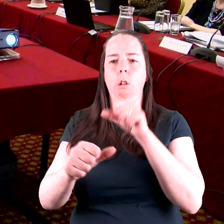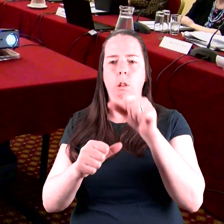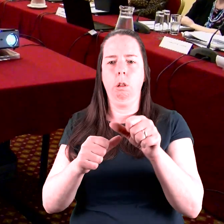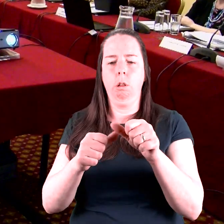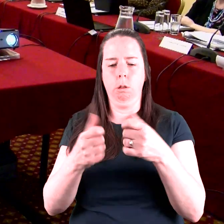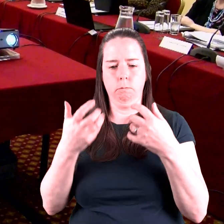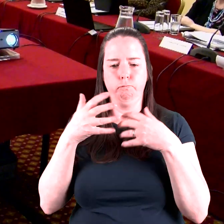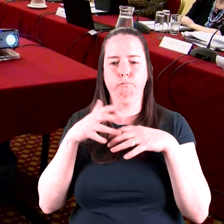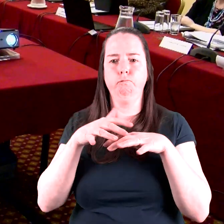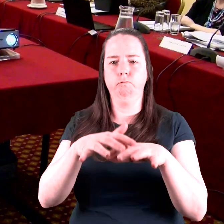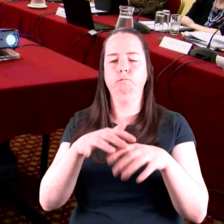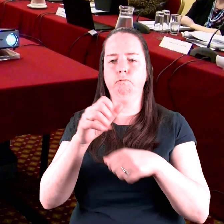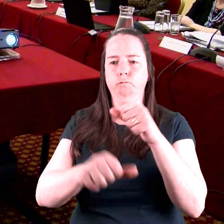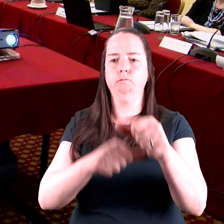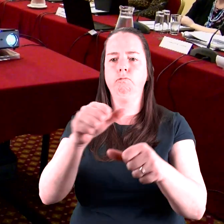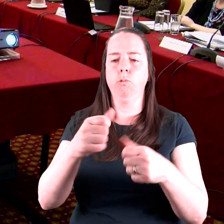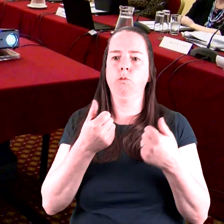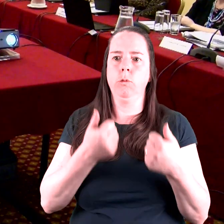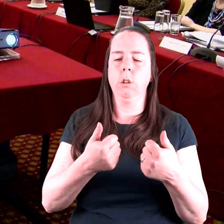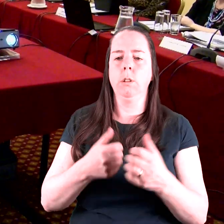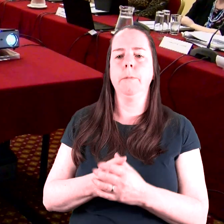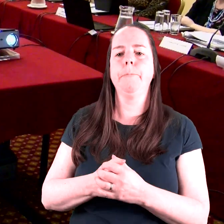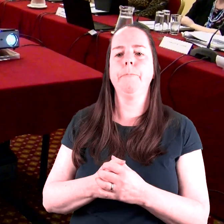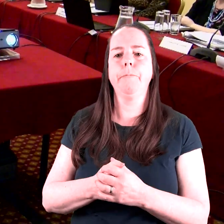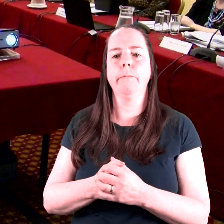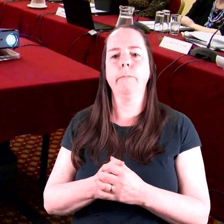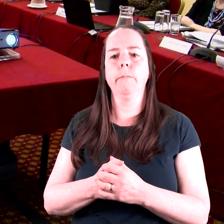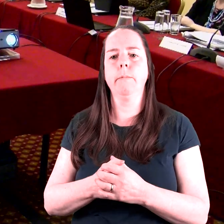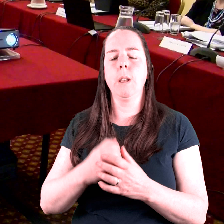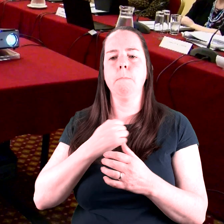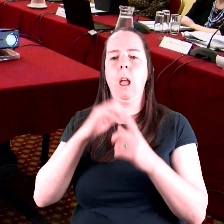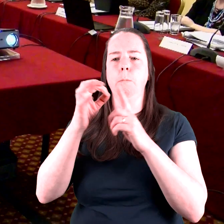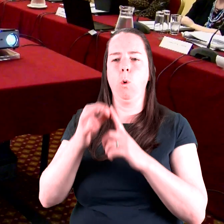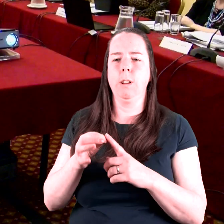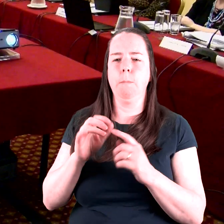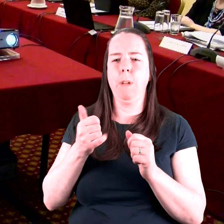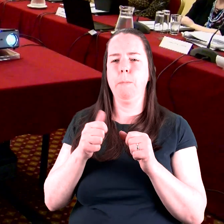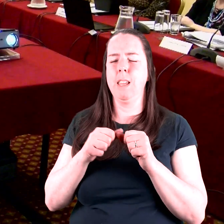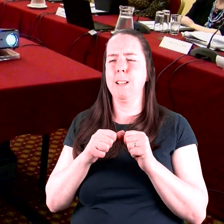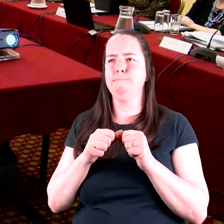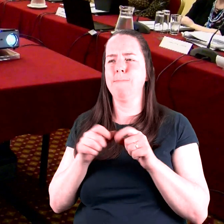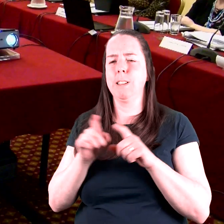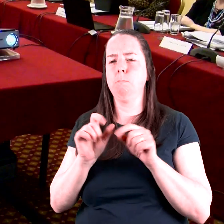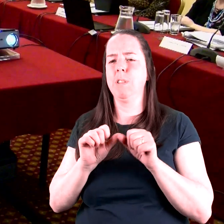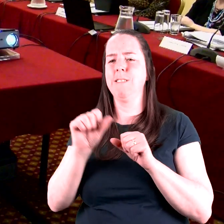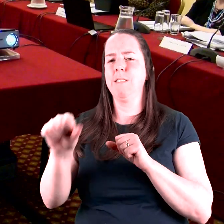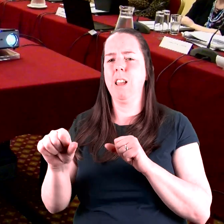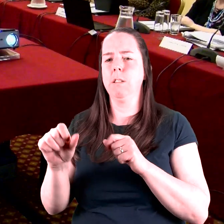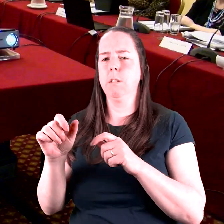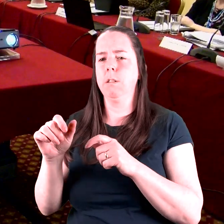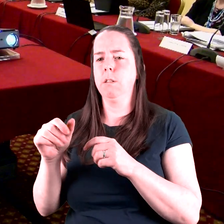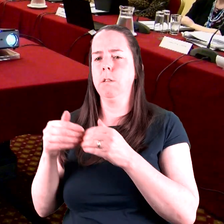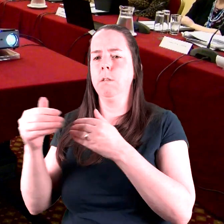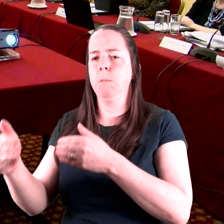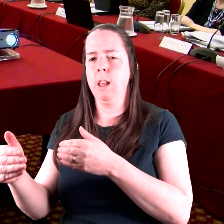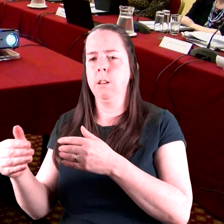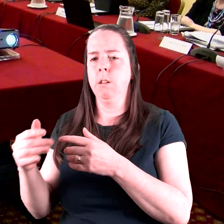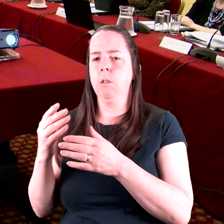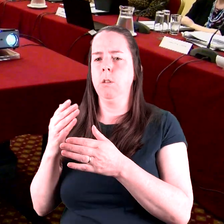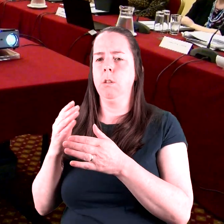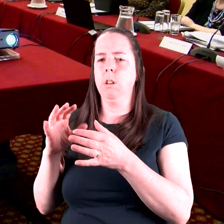way that it flows as well. So that's good. My point might kick over into the next bit, which